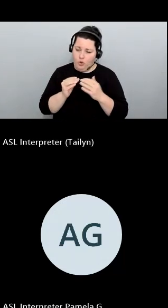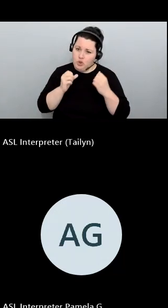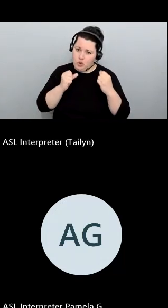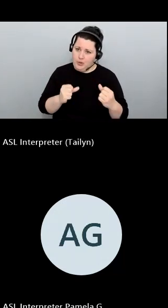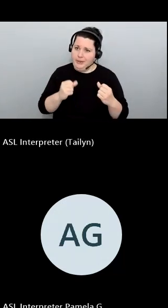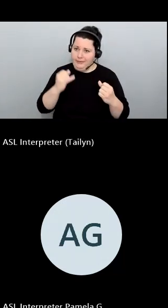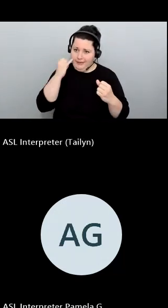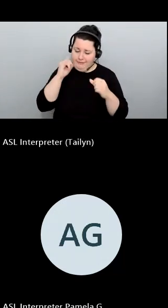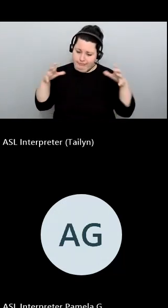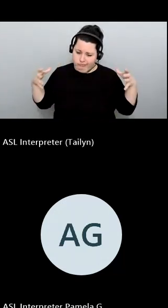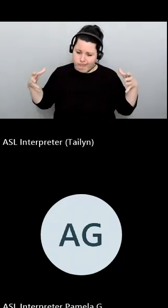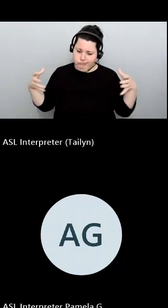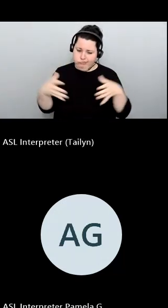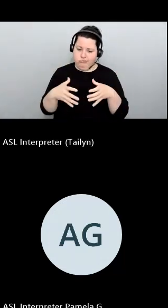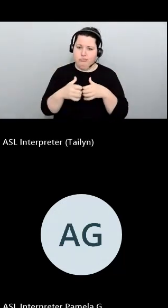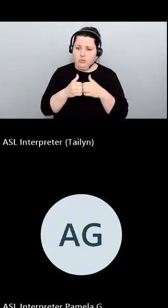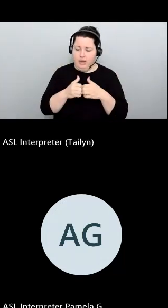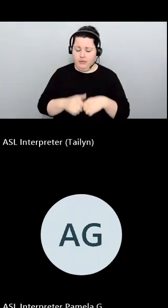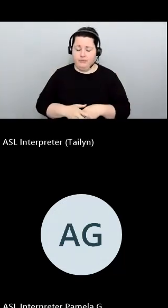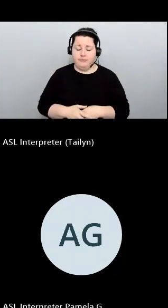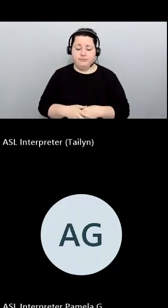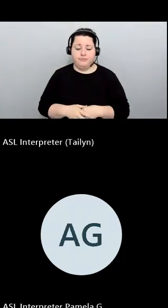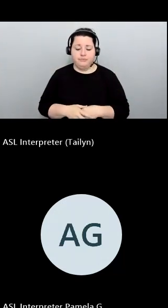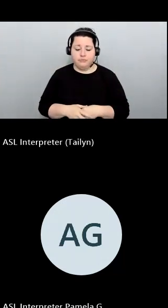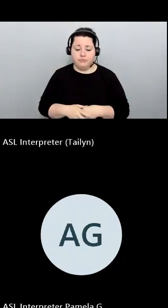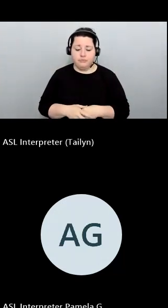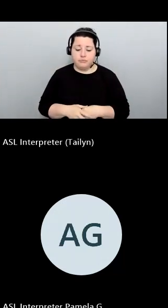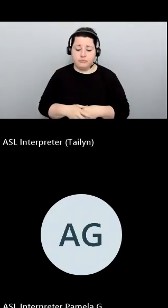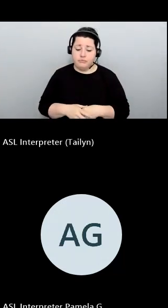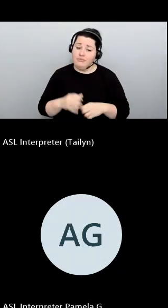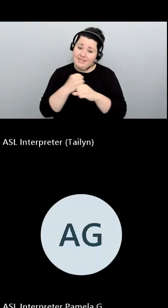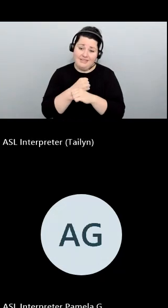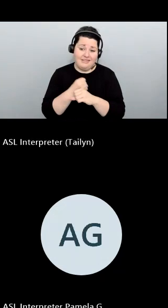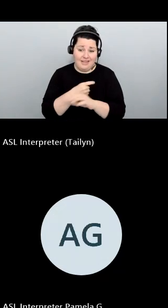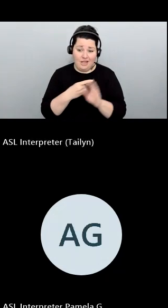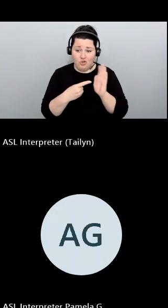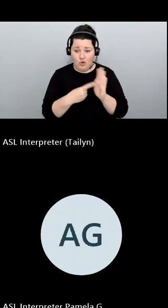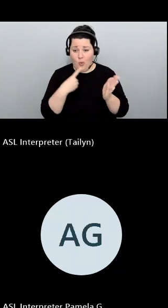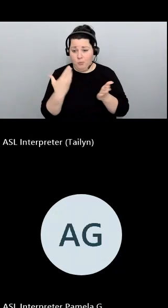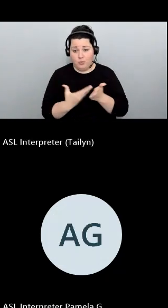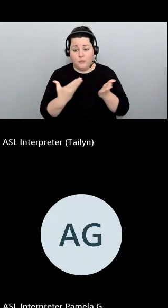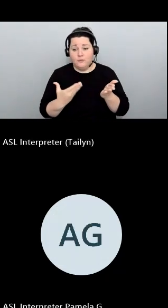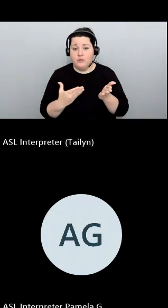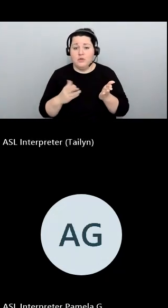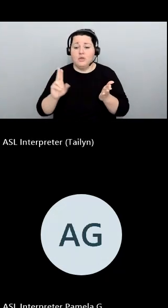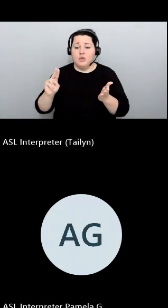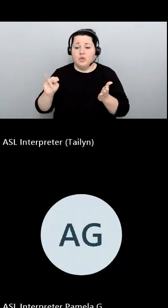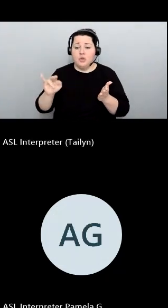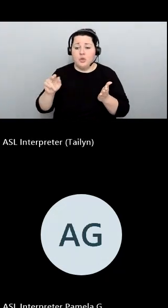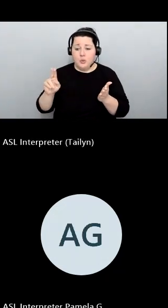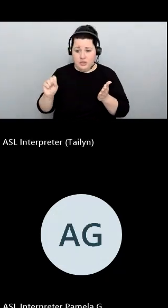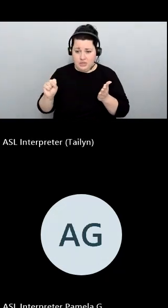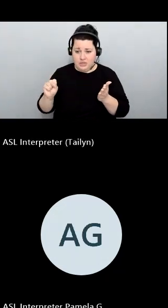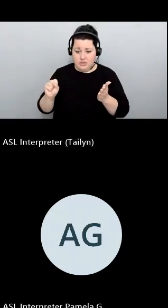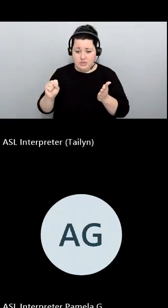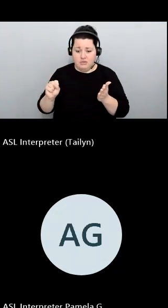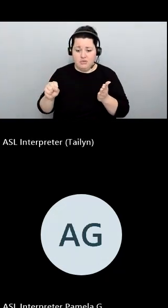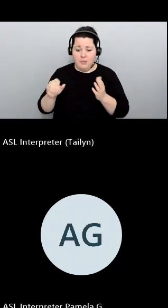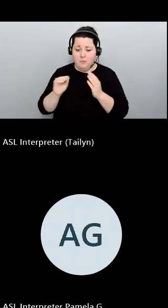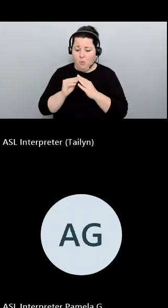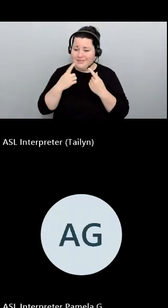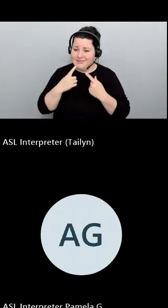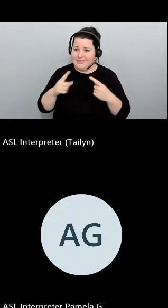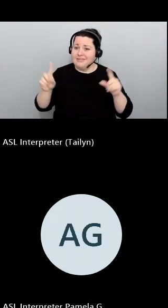as a collective. And the stats show it. Unions are much more successful